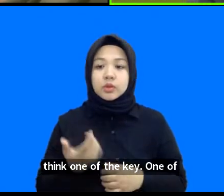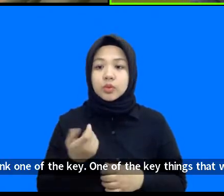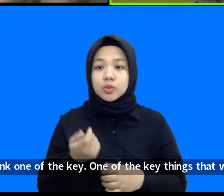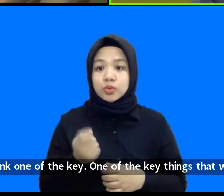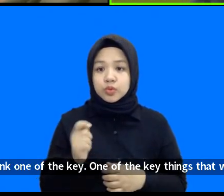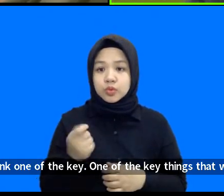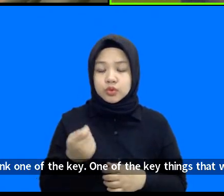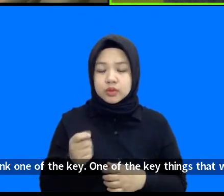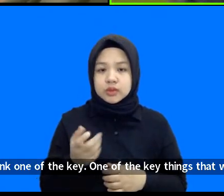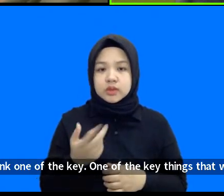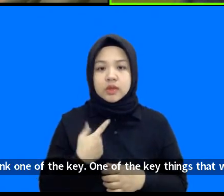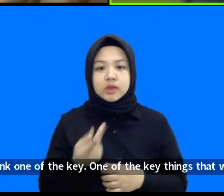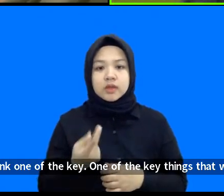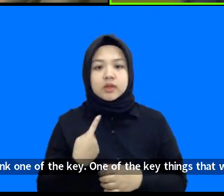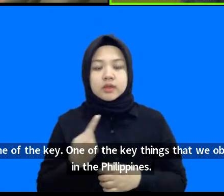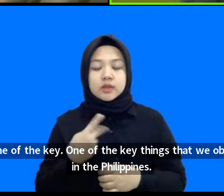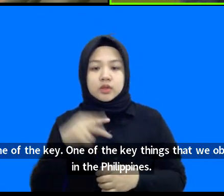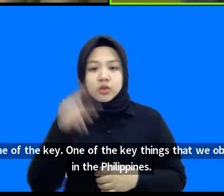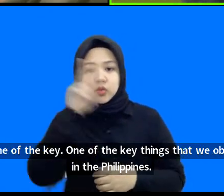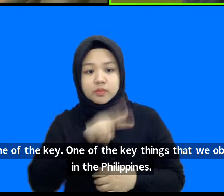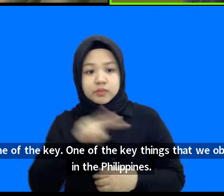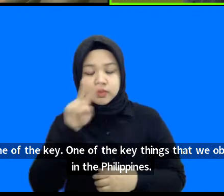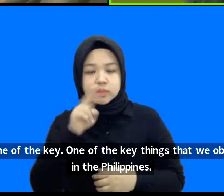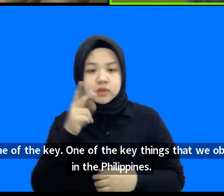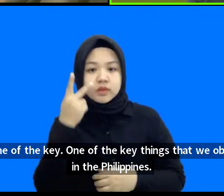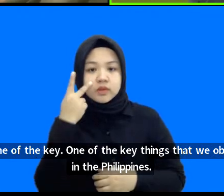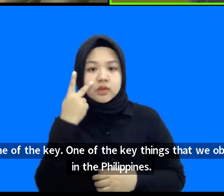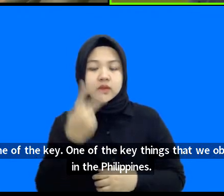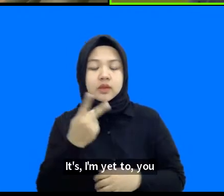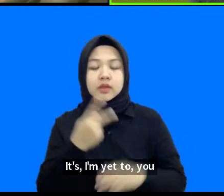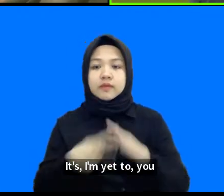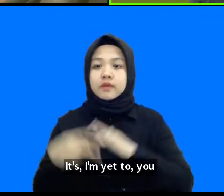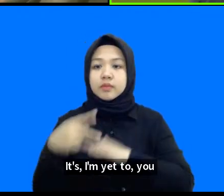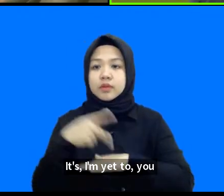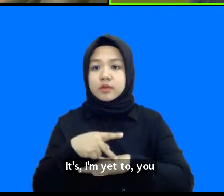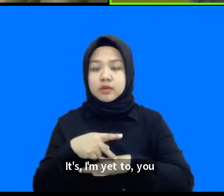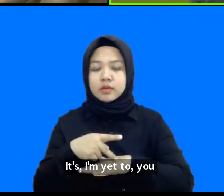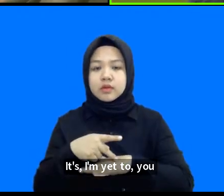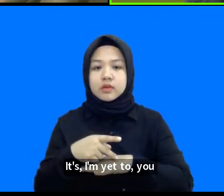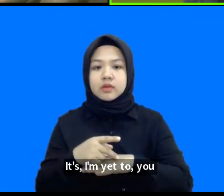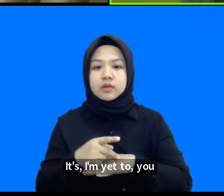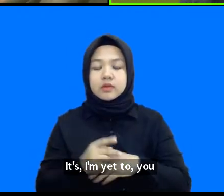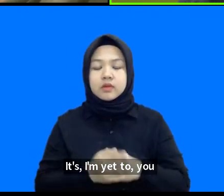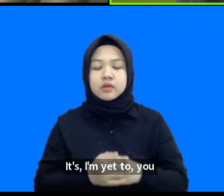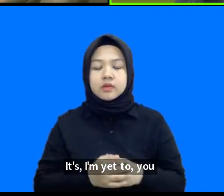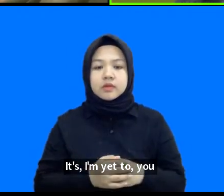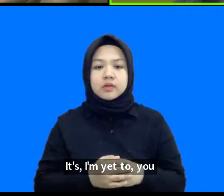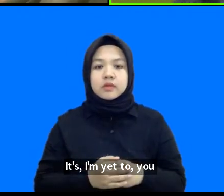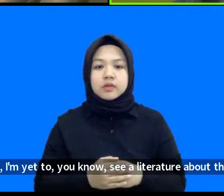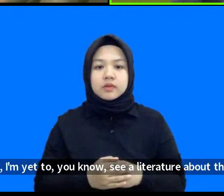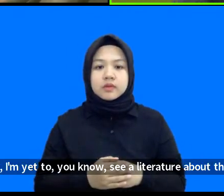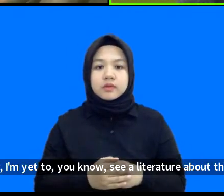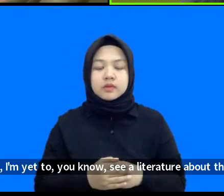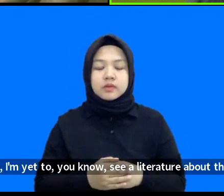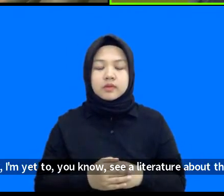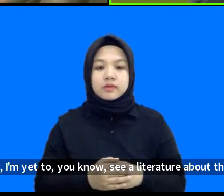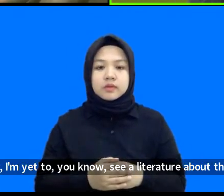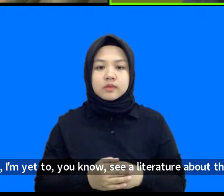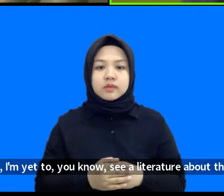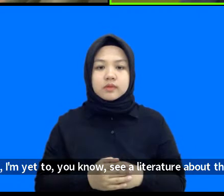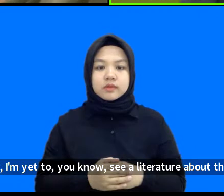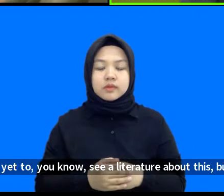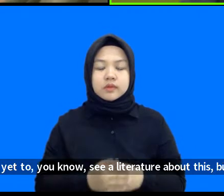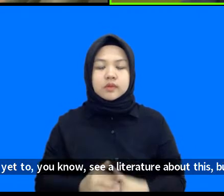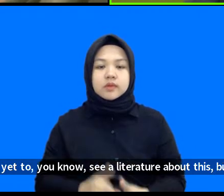in the Philippines, it's I'm yet to see a literature about this, but in general, a